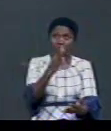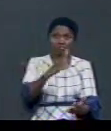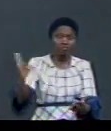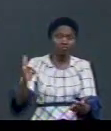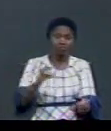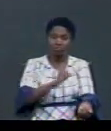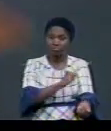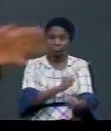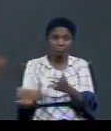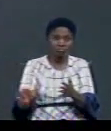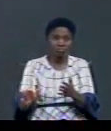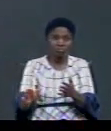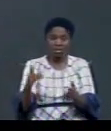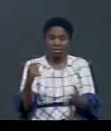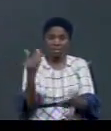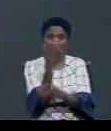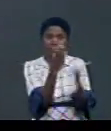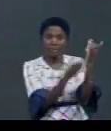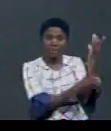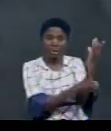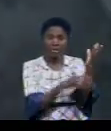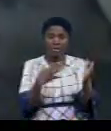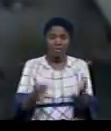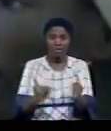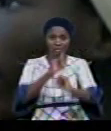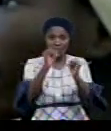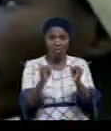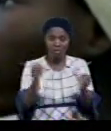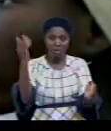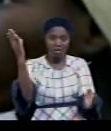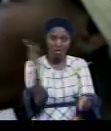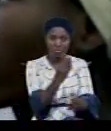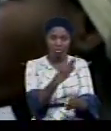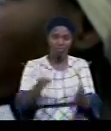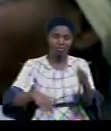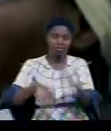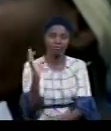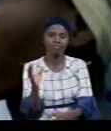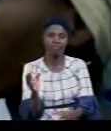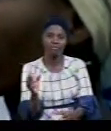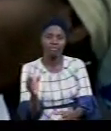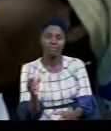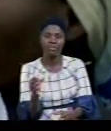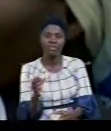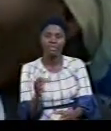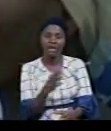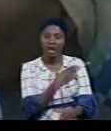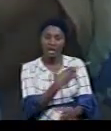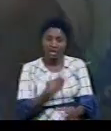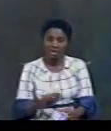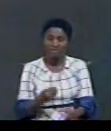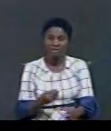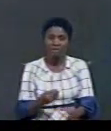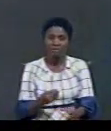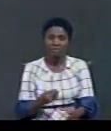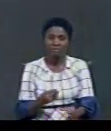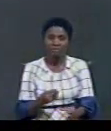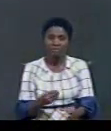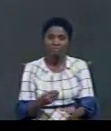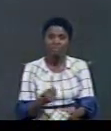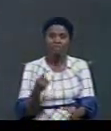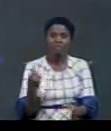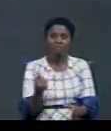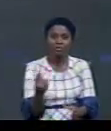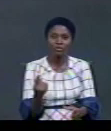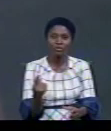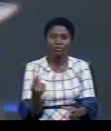of Dagon cut off. It remained an ugly lump,